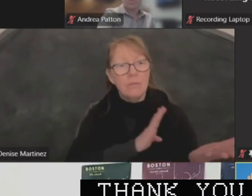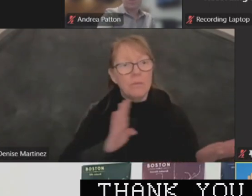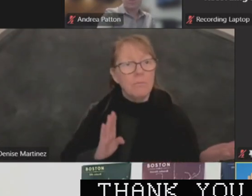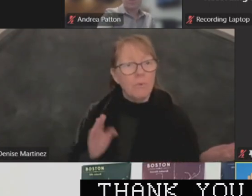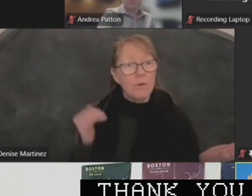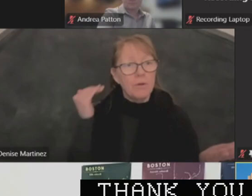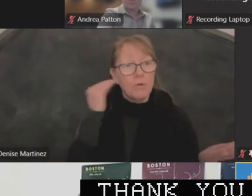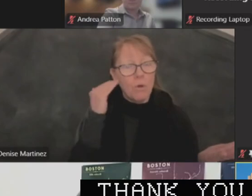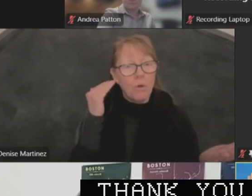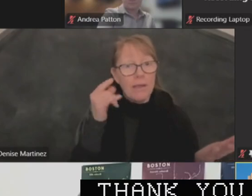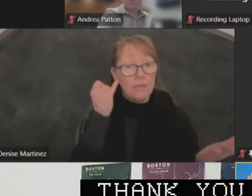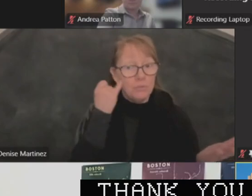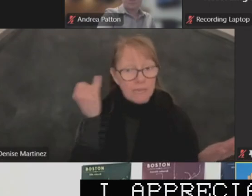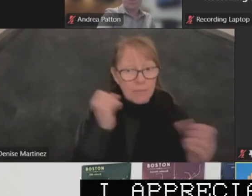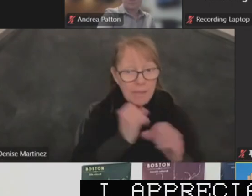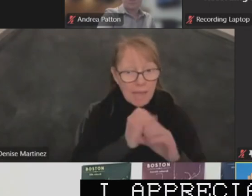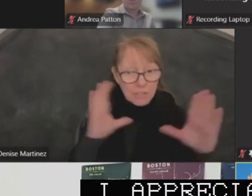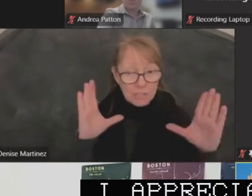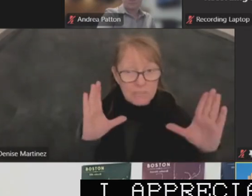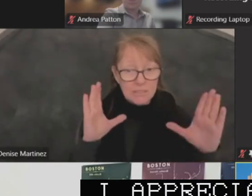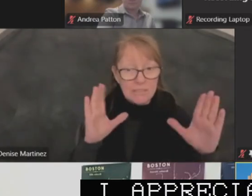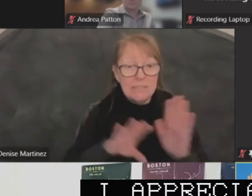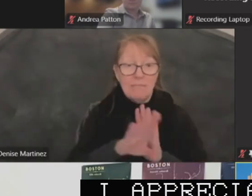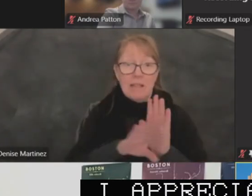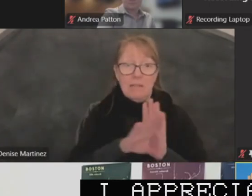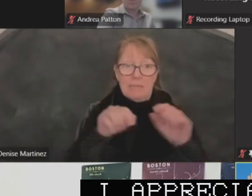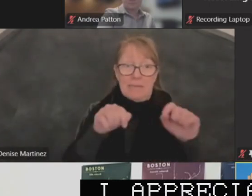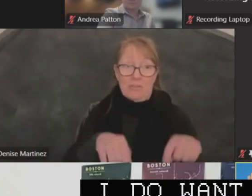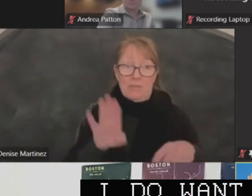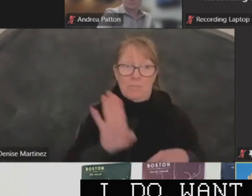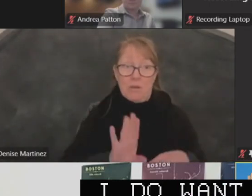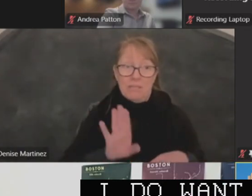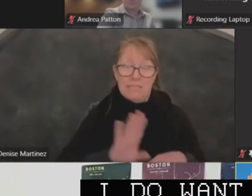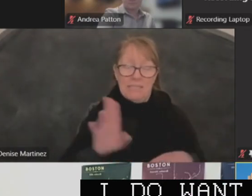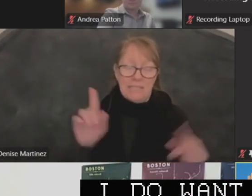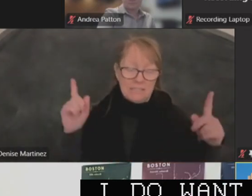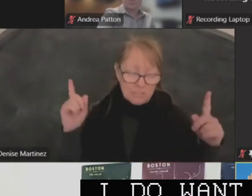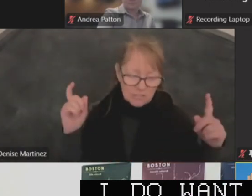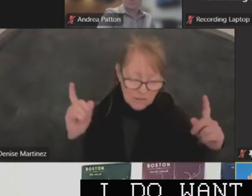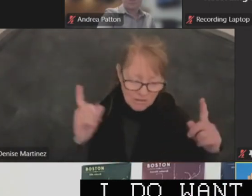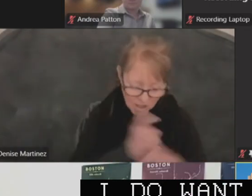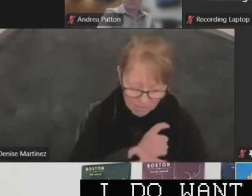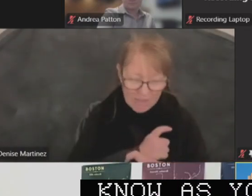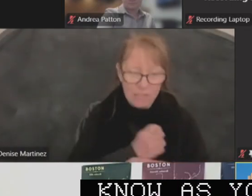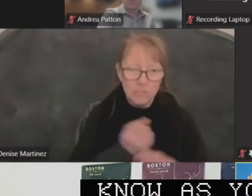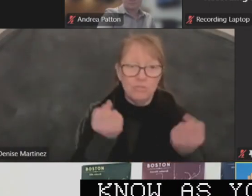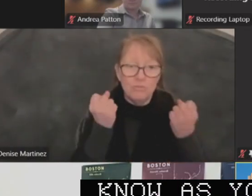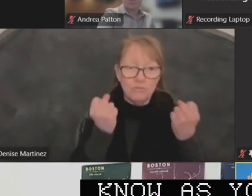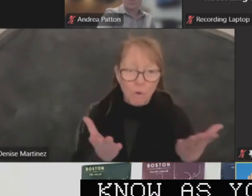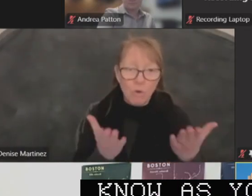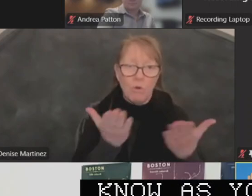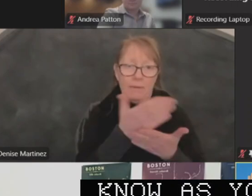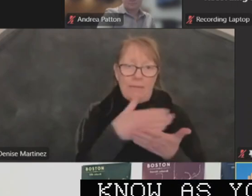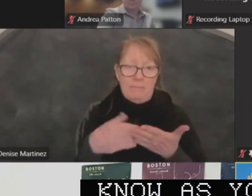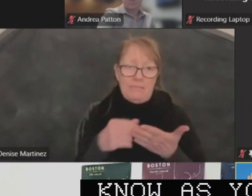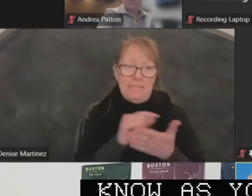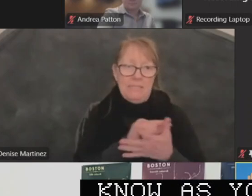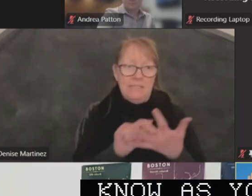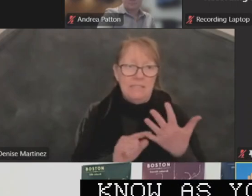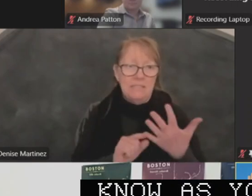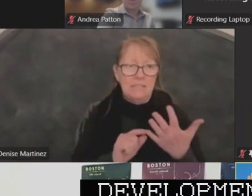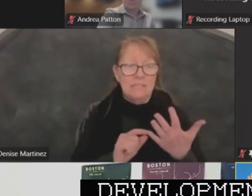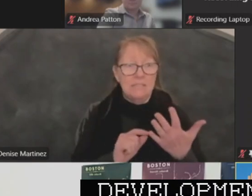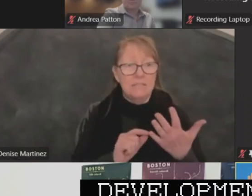you can imagine, development in Boston is extremely complicated. There's so many pieces to it, from before anything